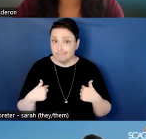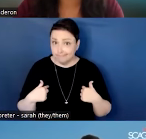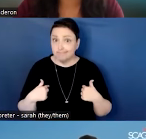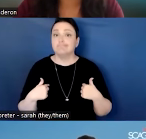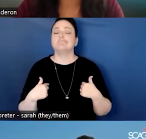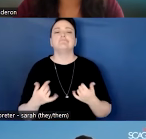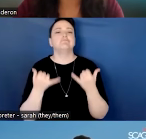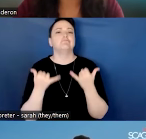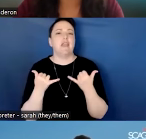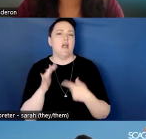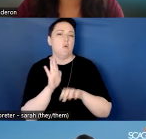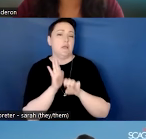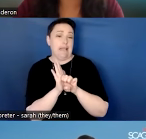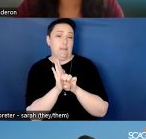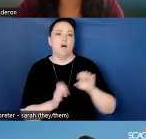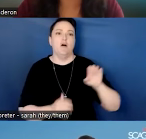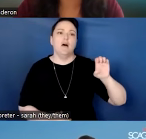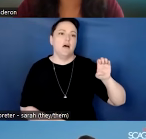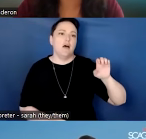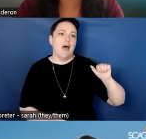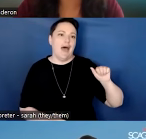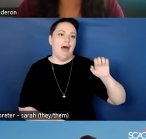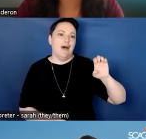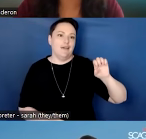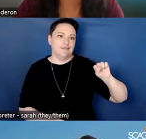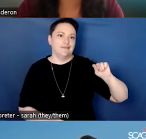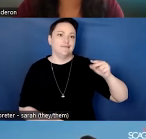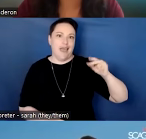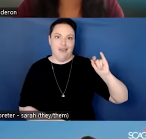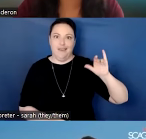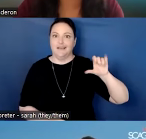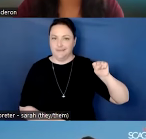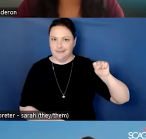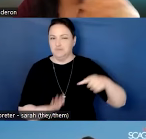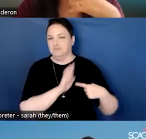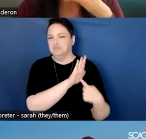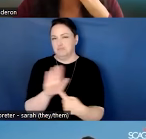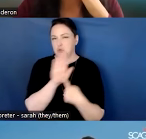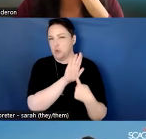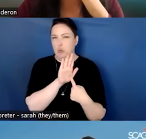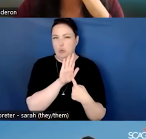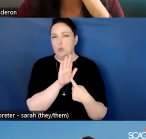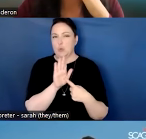example, so you can get a taste of what this document looks like.